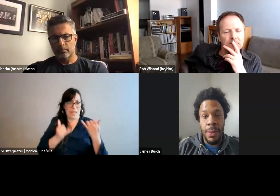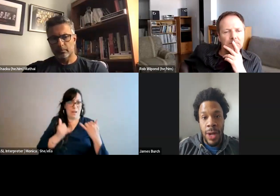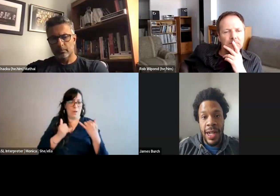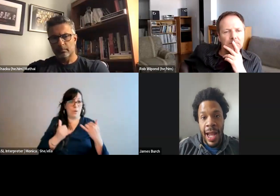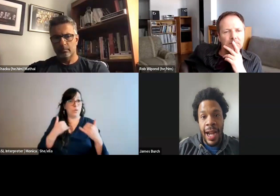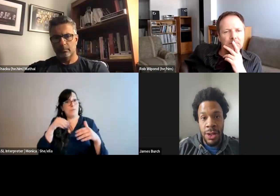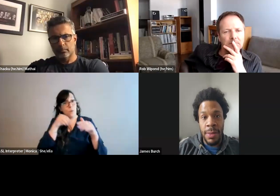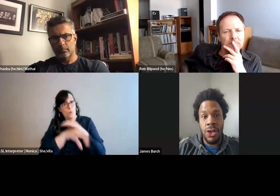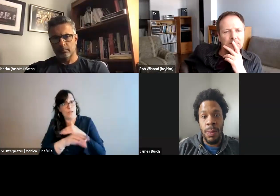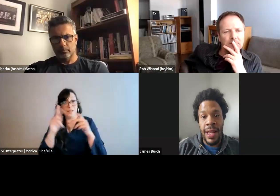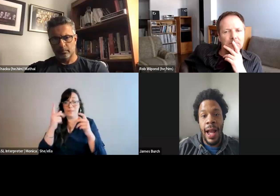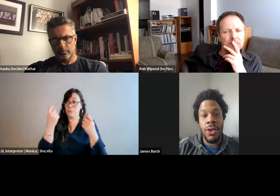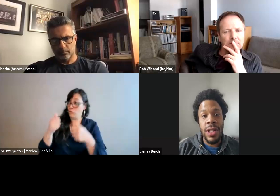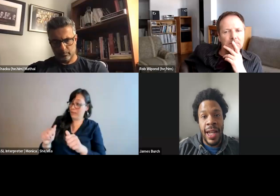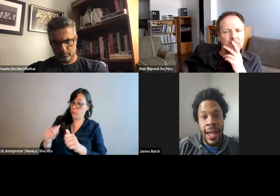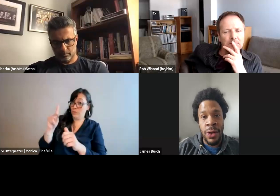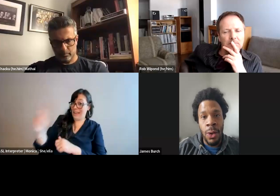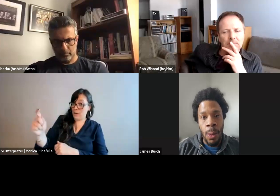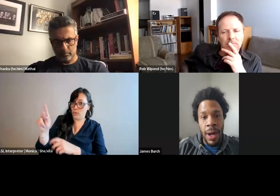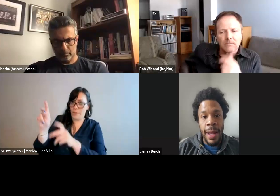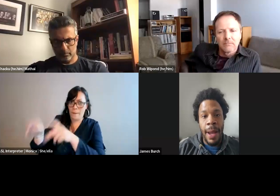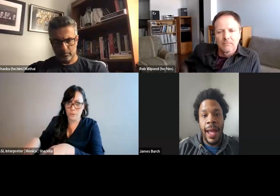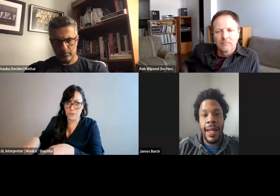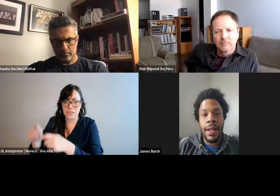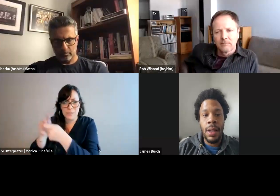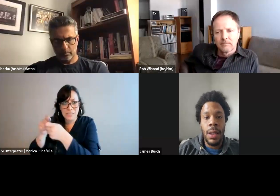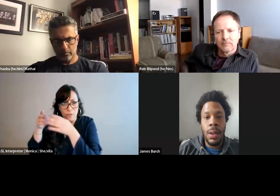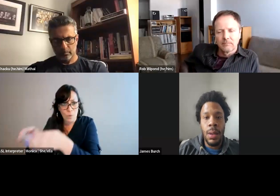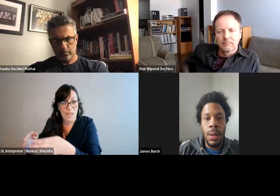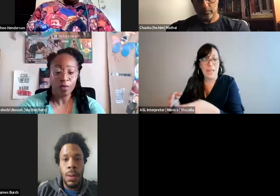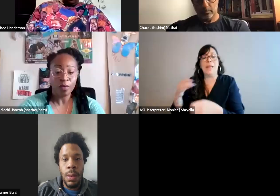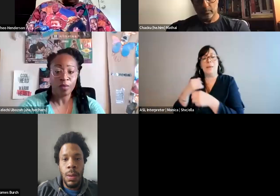in and someone's trying to diagnose them a certain way, they understand where that might be headed.